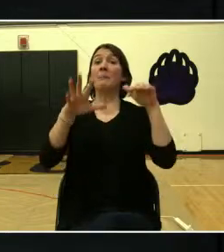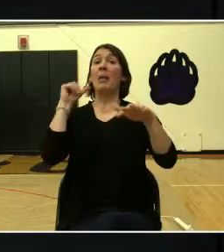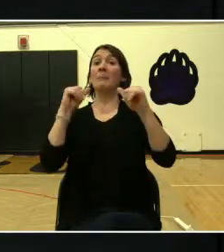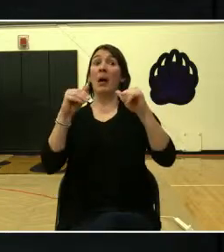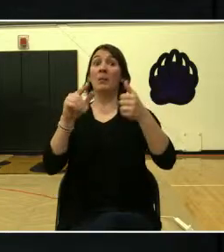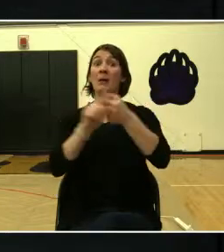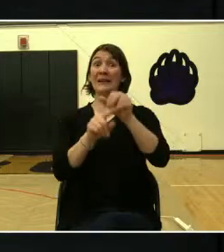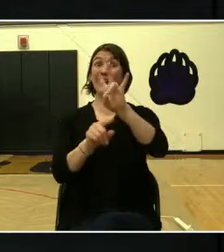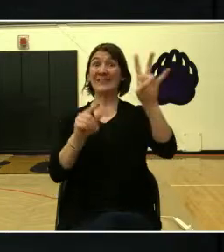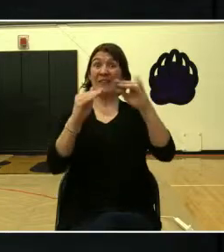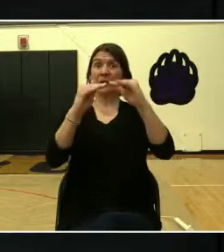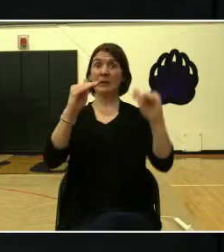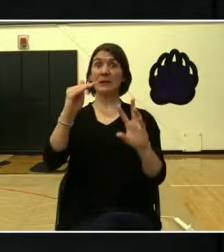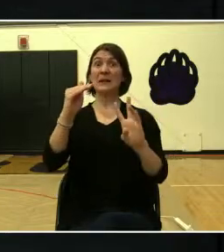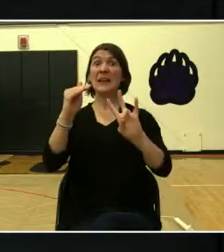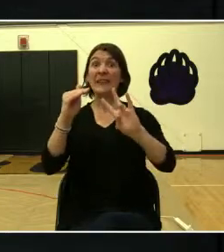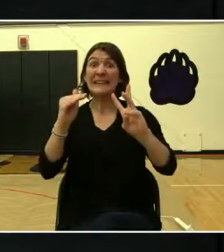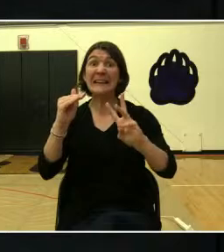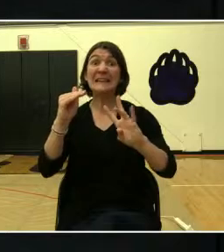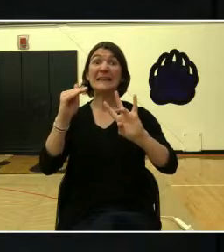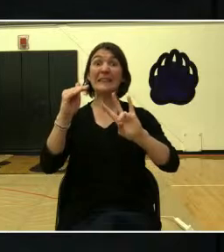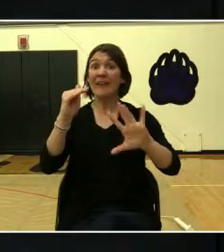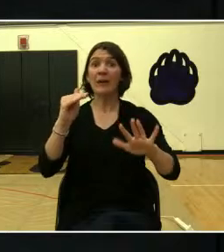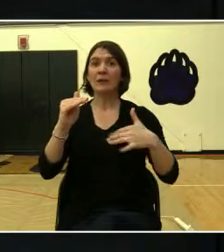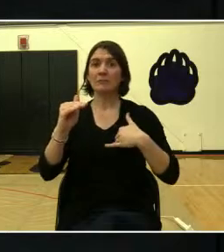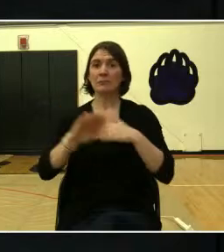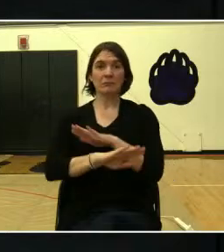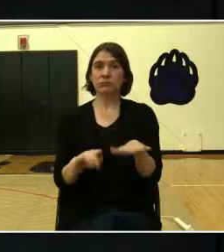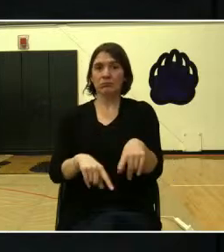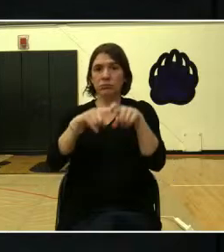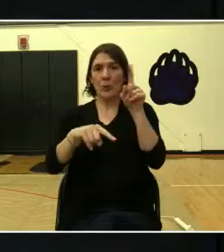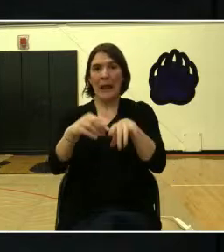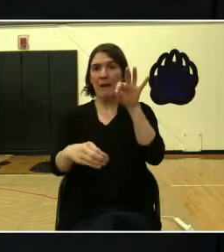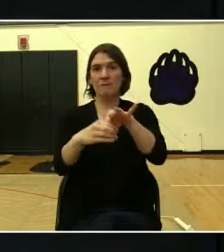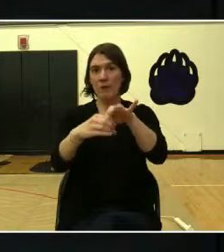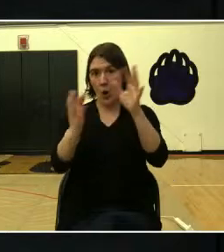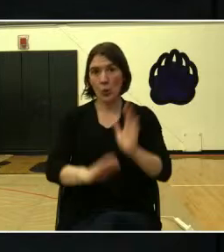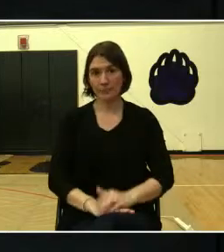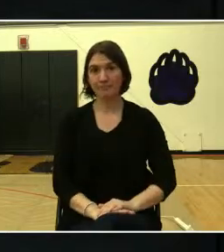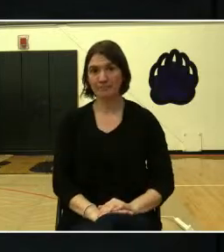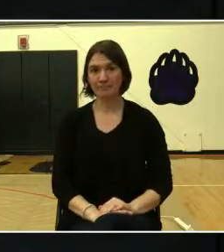point including during any business we wouldn't be able to take any further